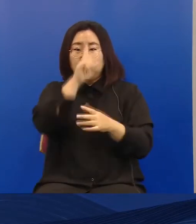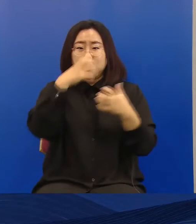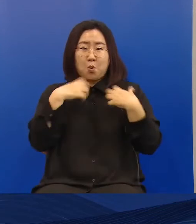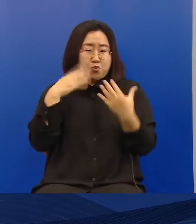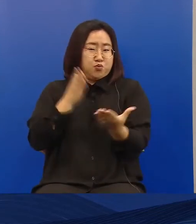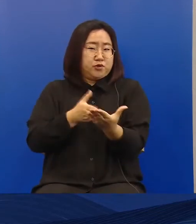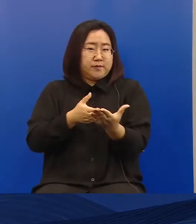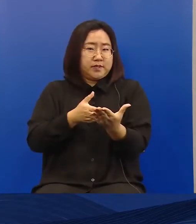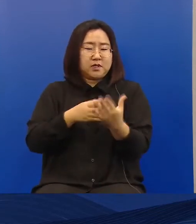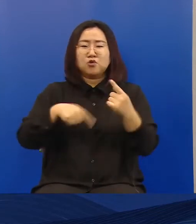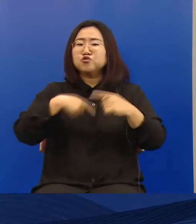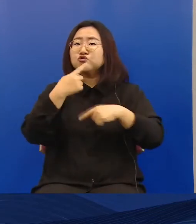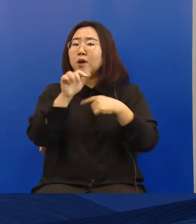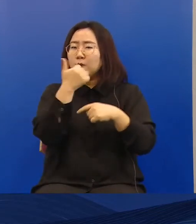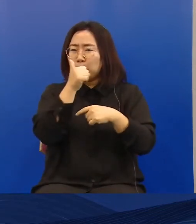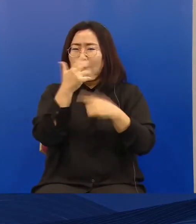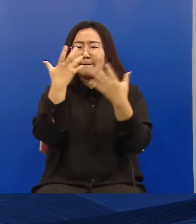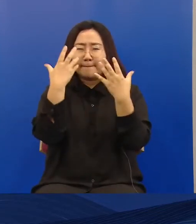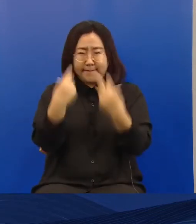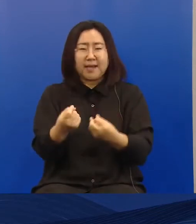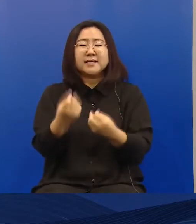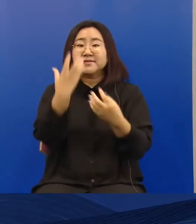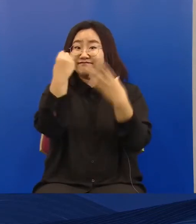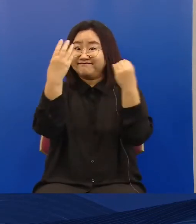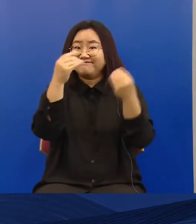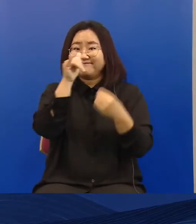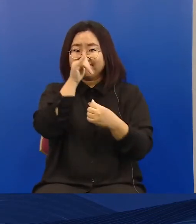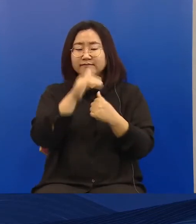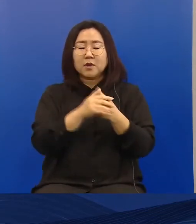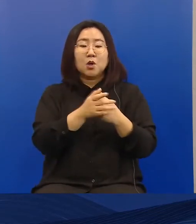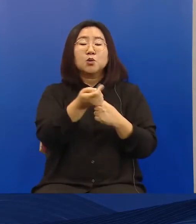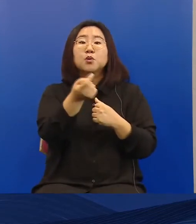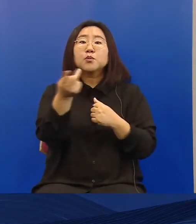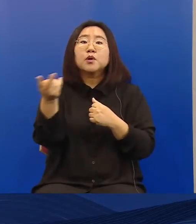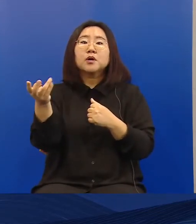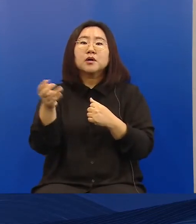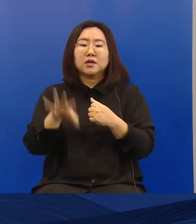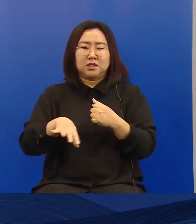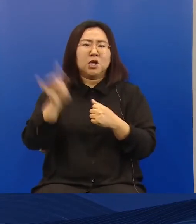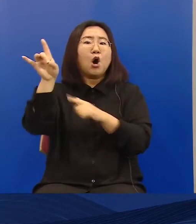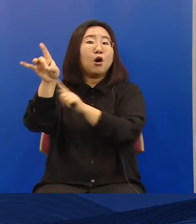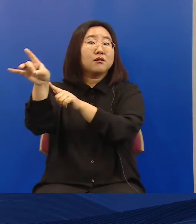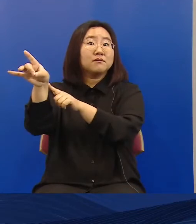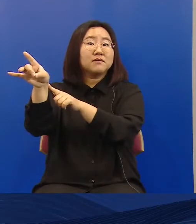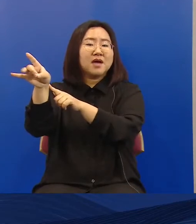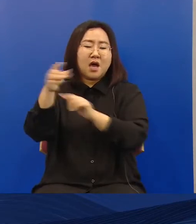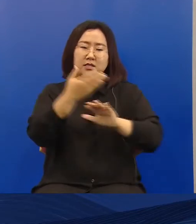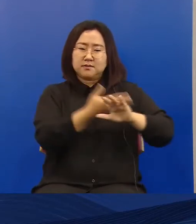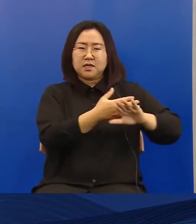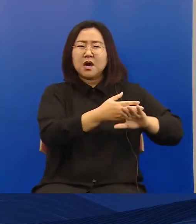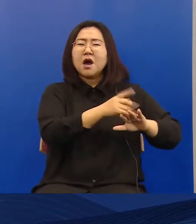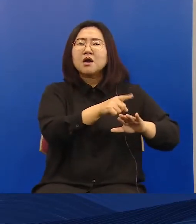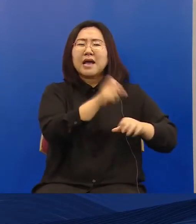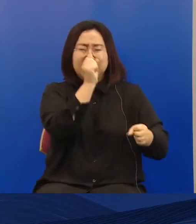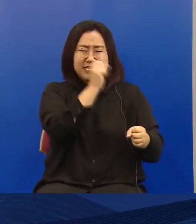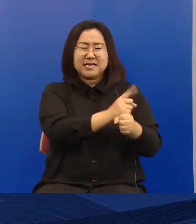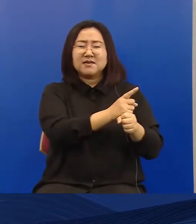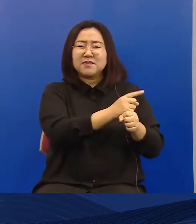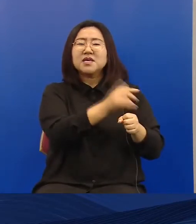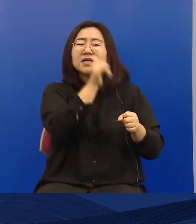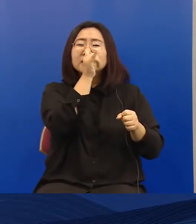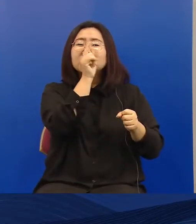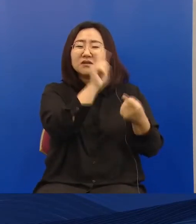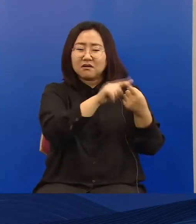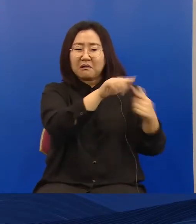in person, and so on. For some countries, it's been a first. For other countries, they've had well-established practices of